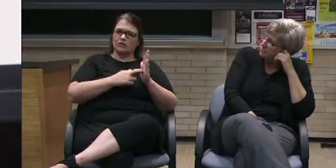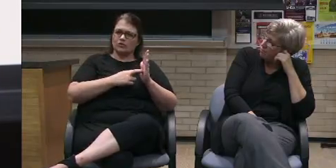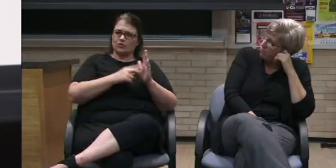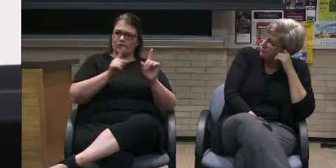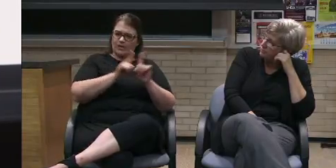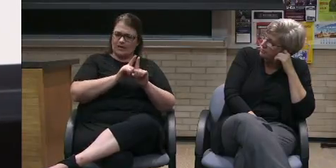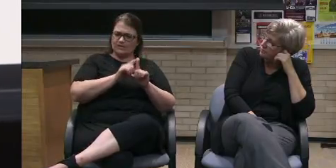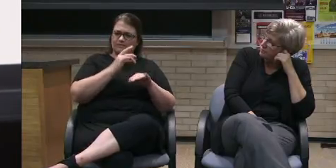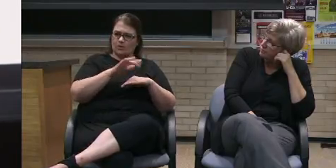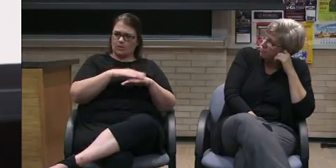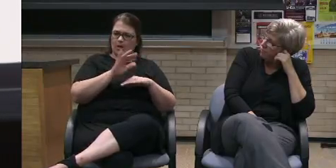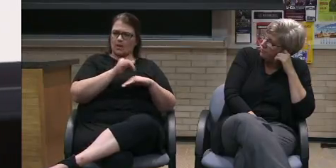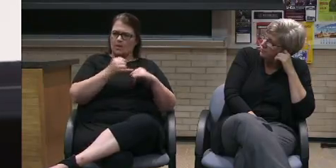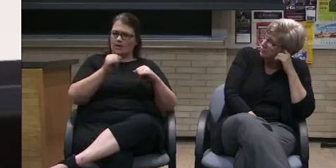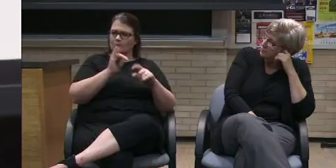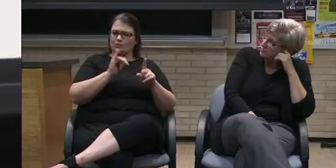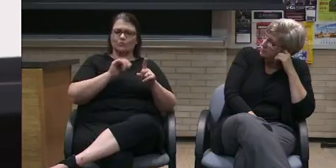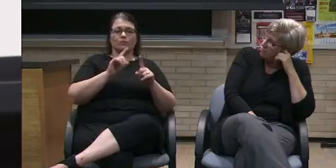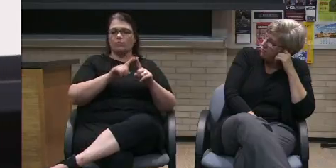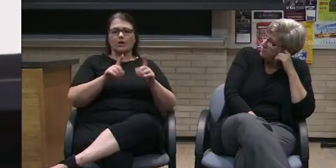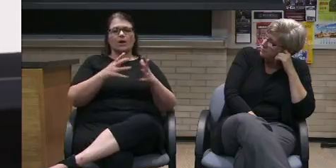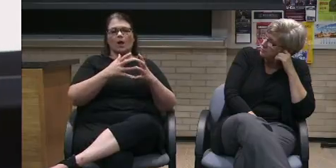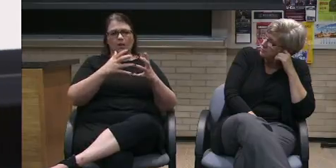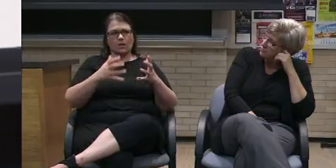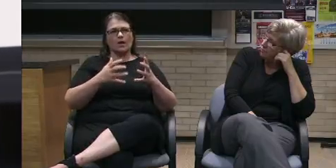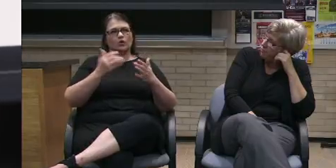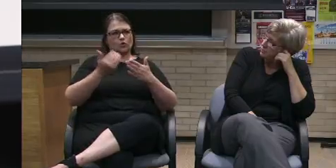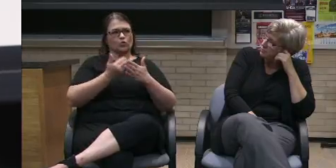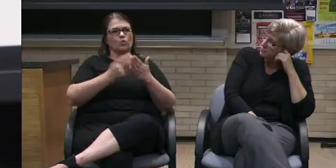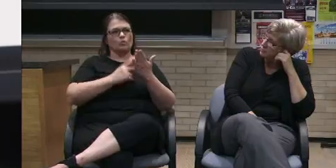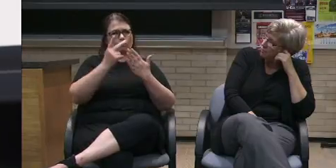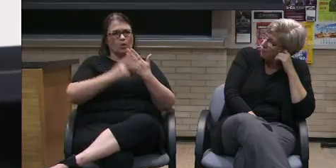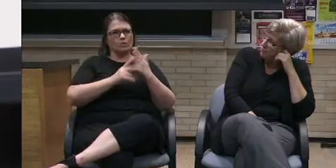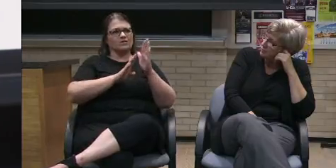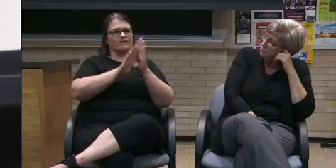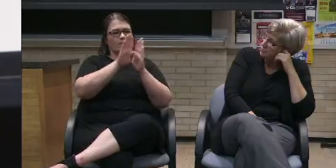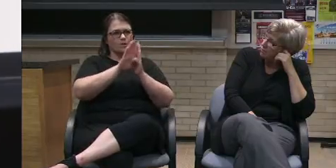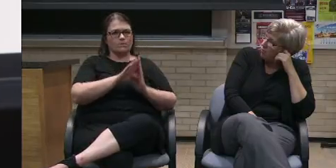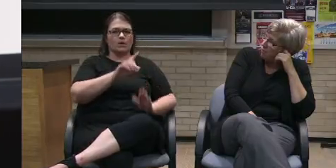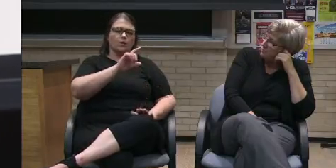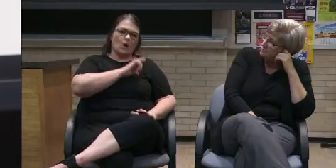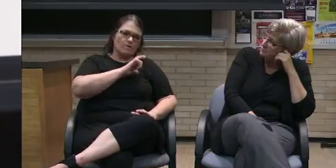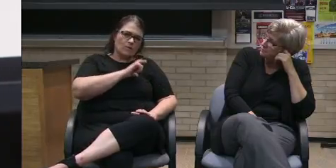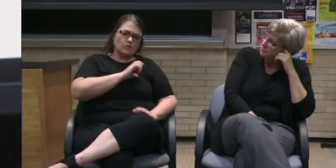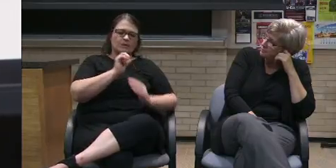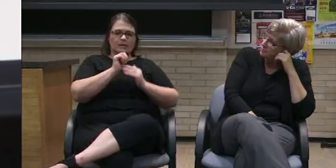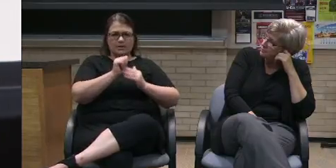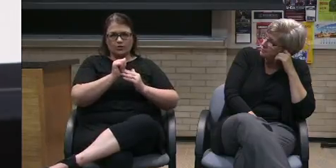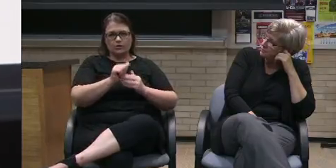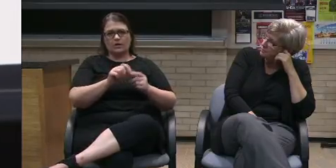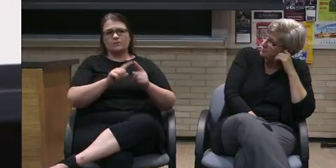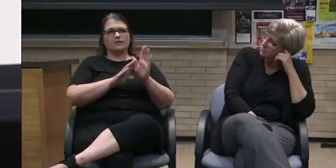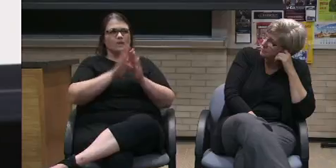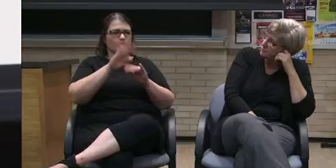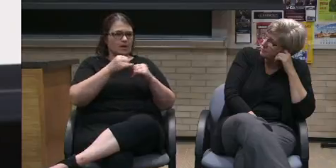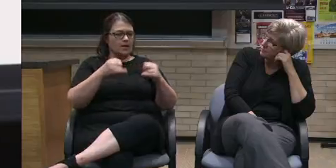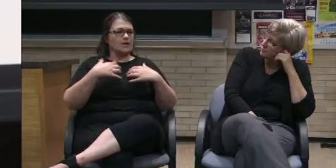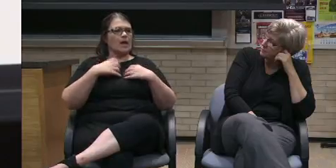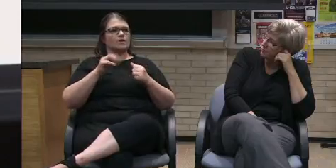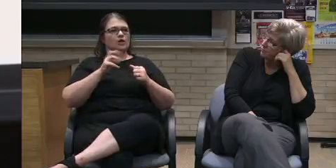online and so forth. But a lot of them were new programs that were being developed. Law enforcement leadership is one, developed online. Healthcare